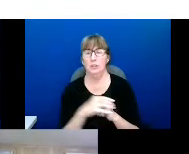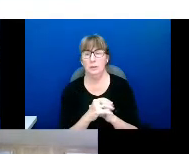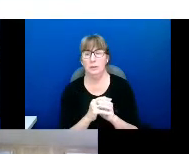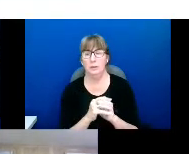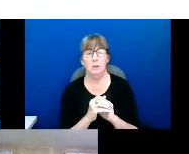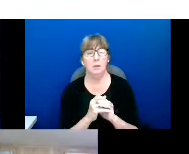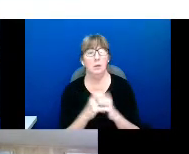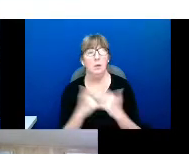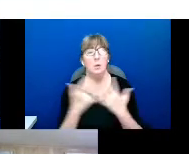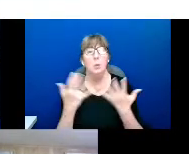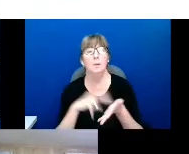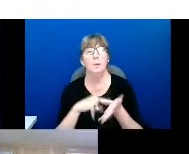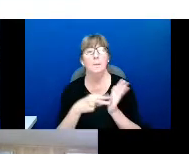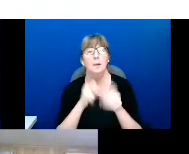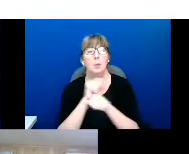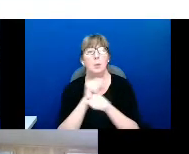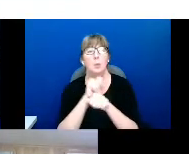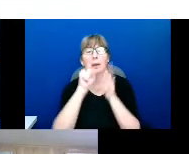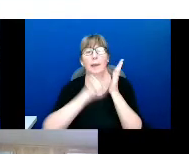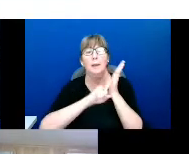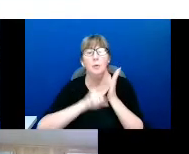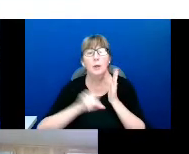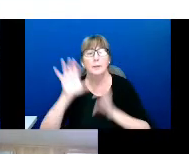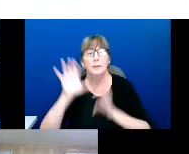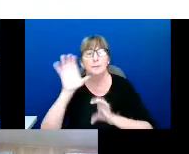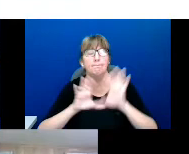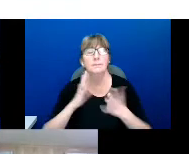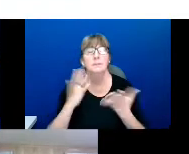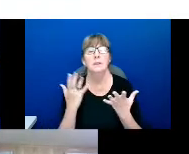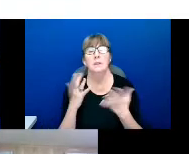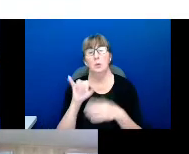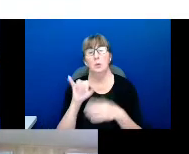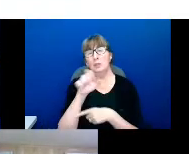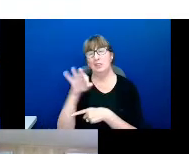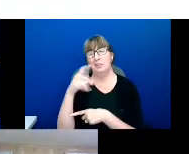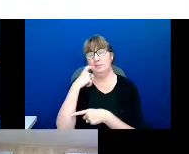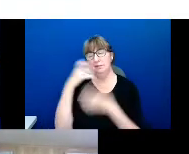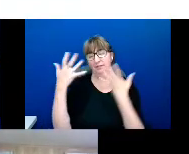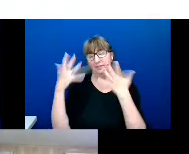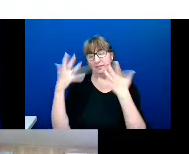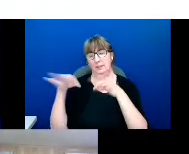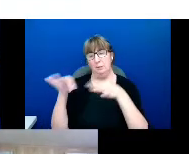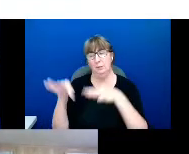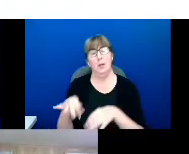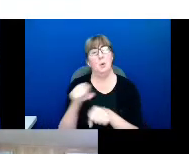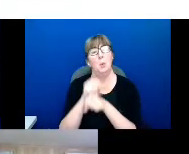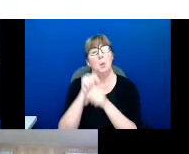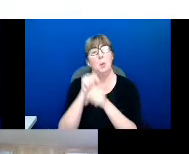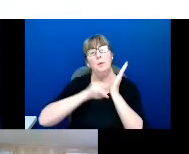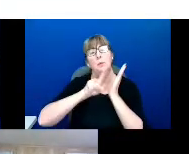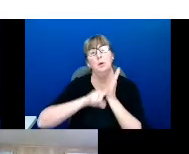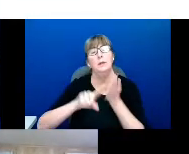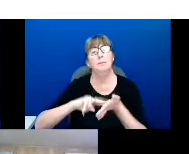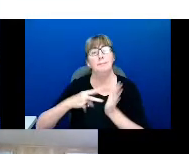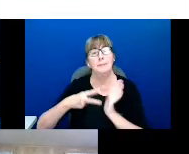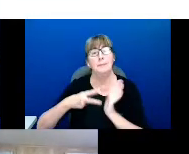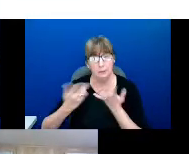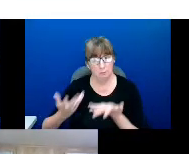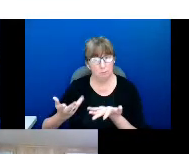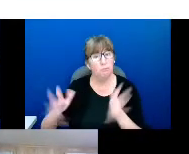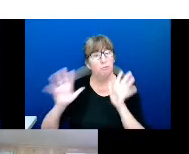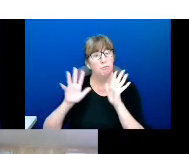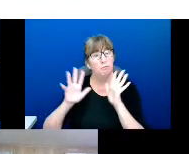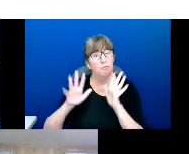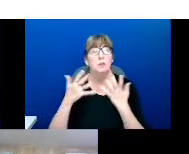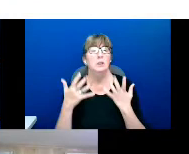work exploration? Well, Jeff just told you a little bit about what work exploration is. This is a